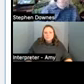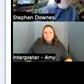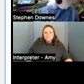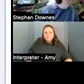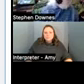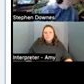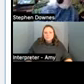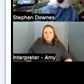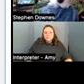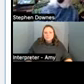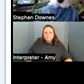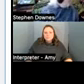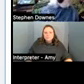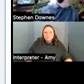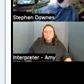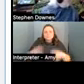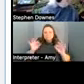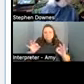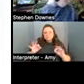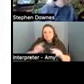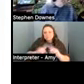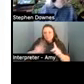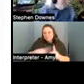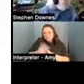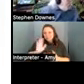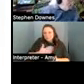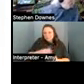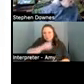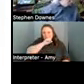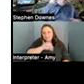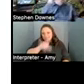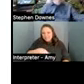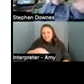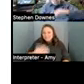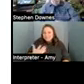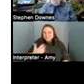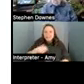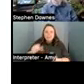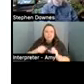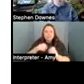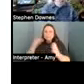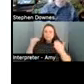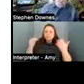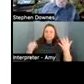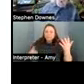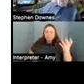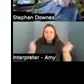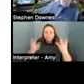right right i love that stuff i could go on there's been